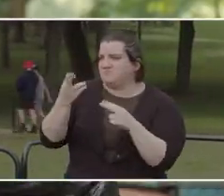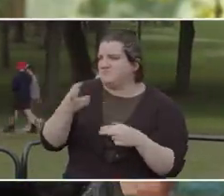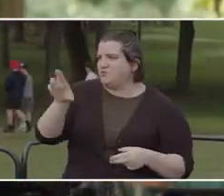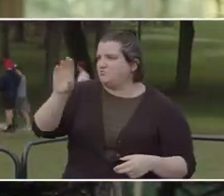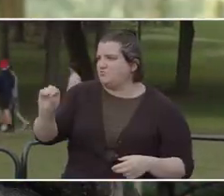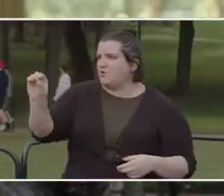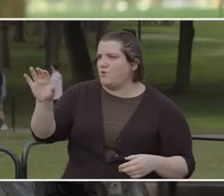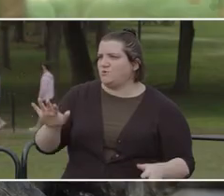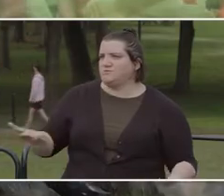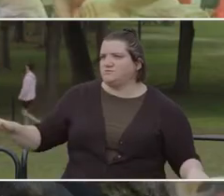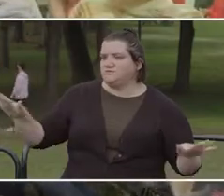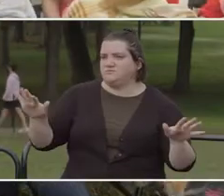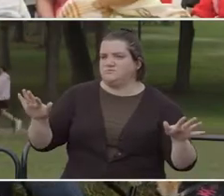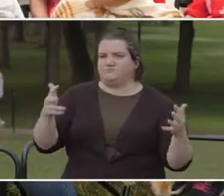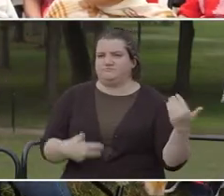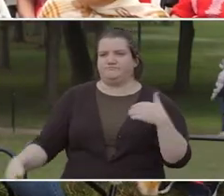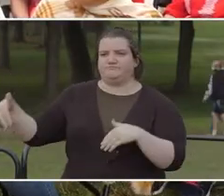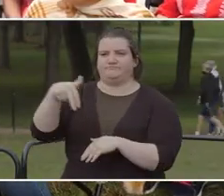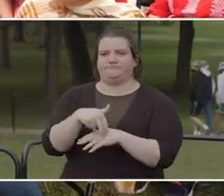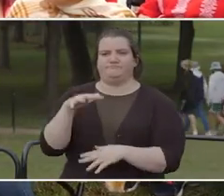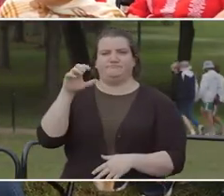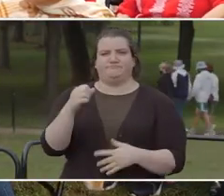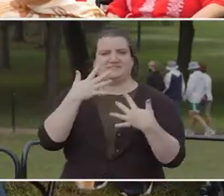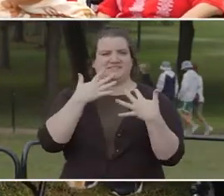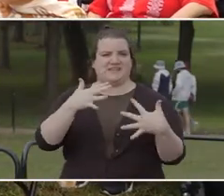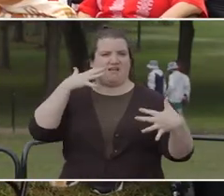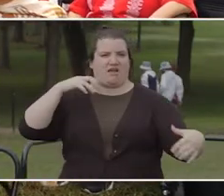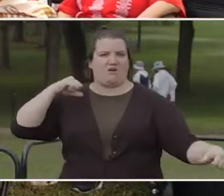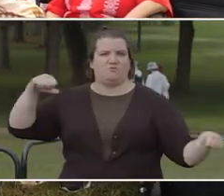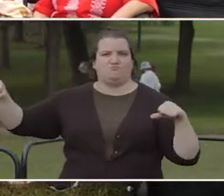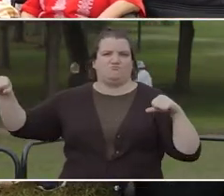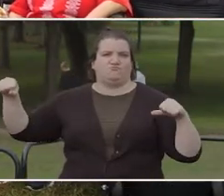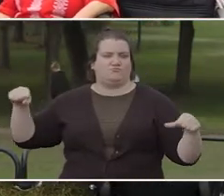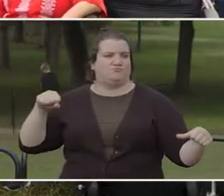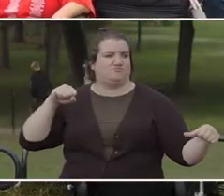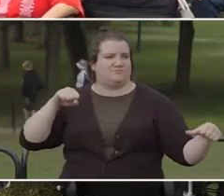Let's all stand up tall and sing it loud.